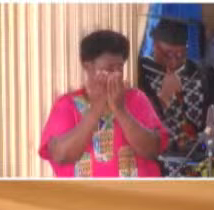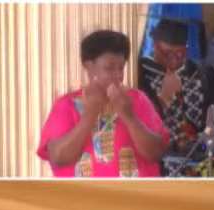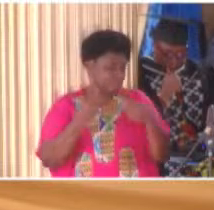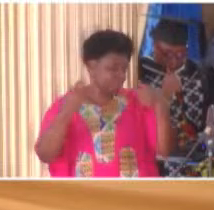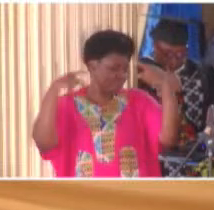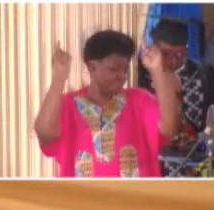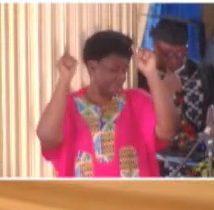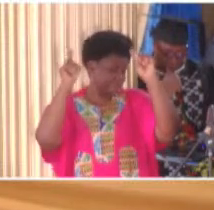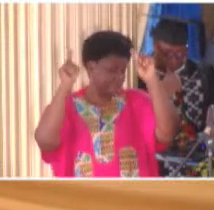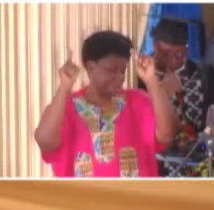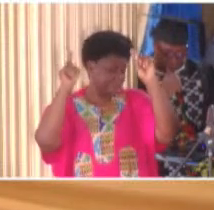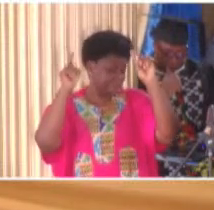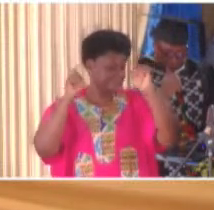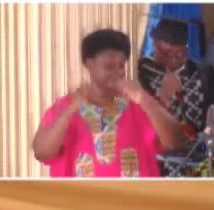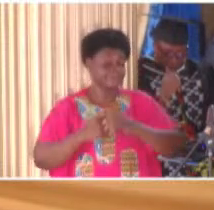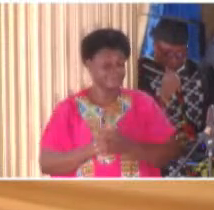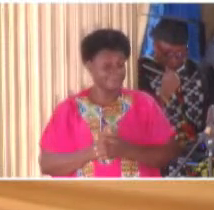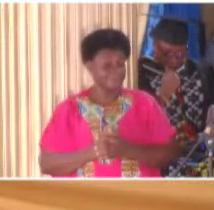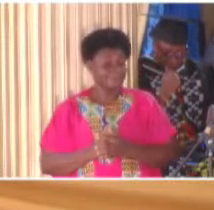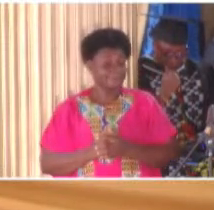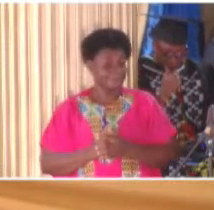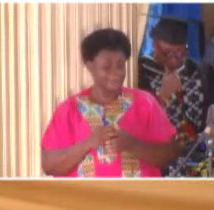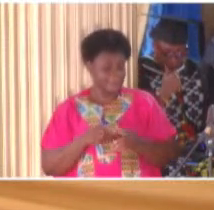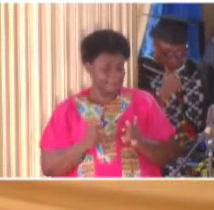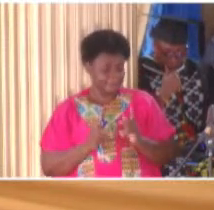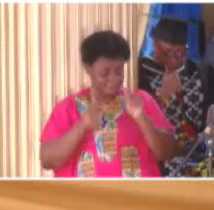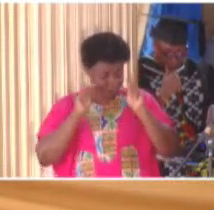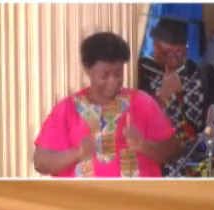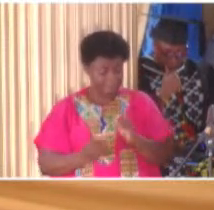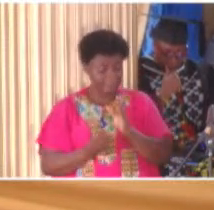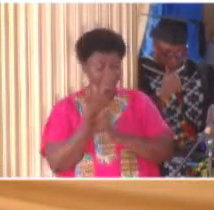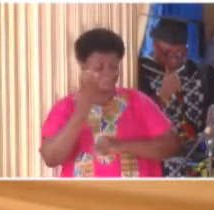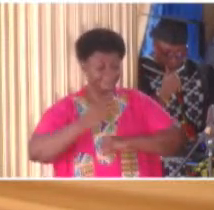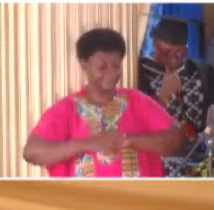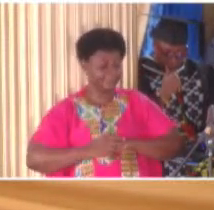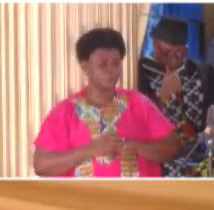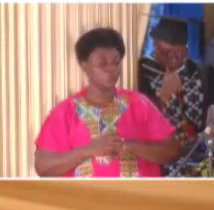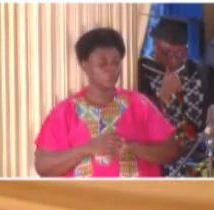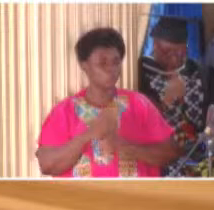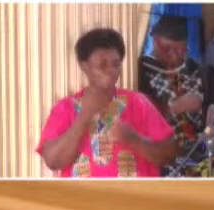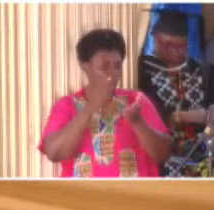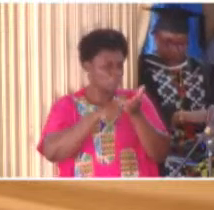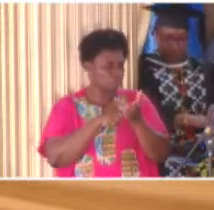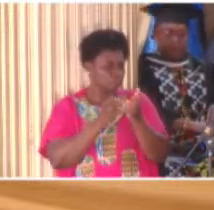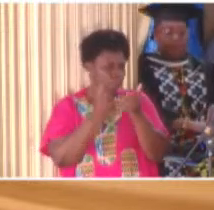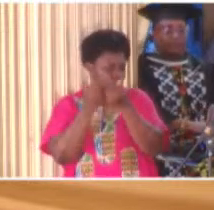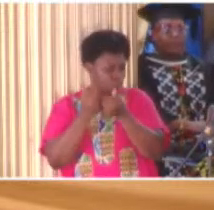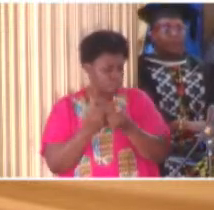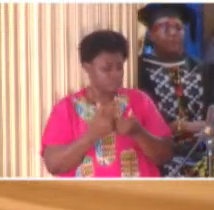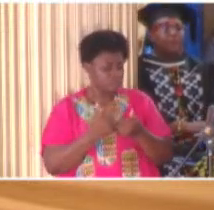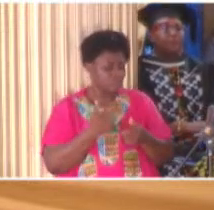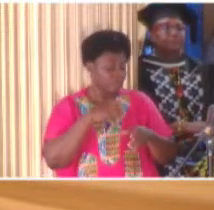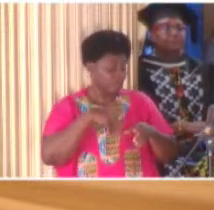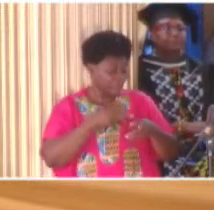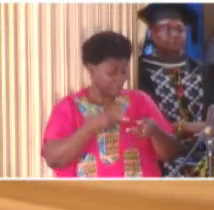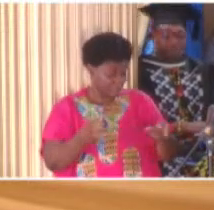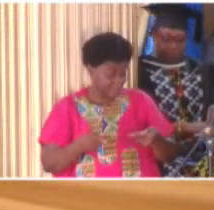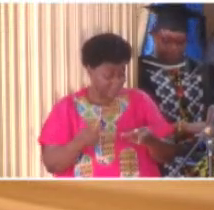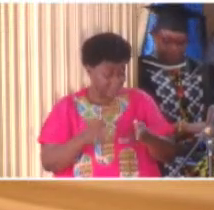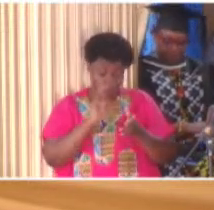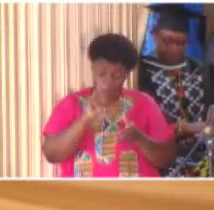success and personal growth. We acknowledge the challenges associated with residential facilities on